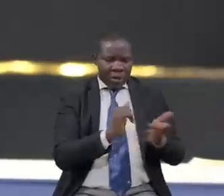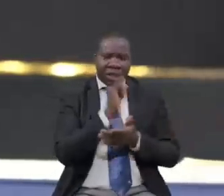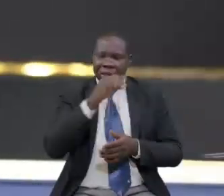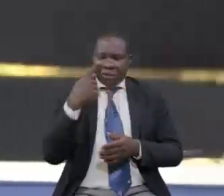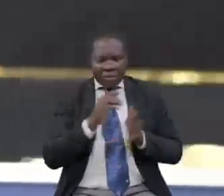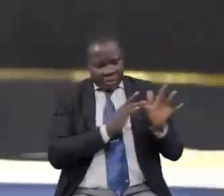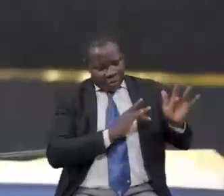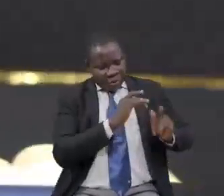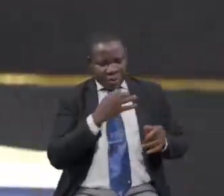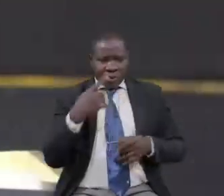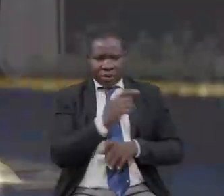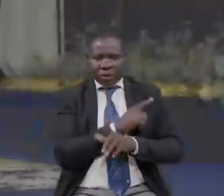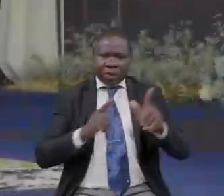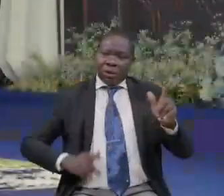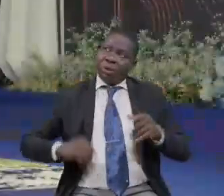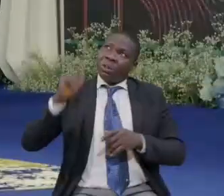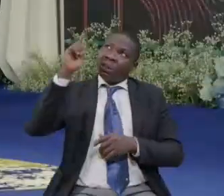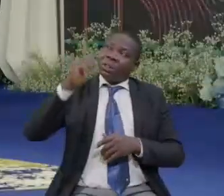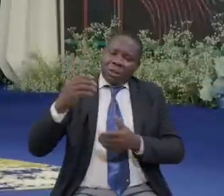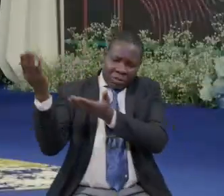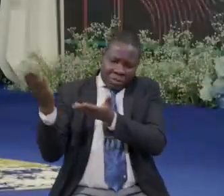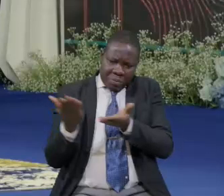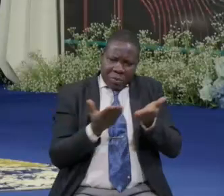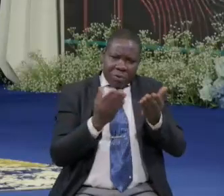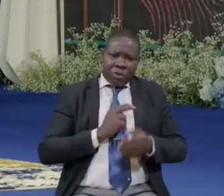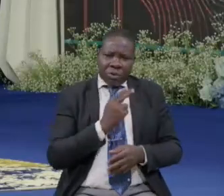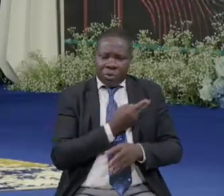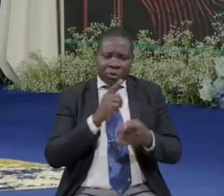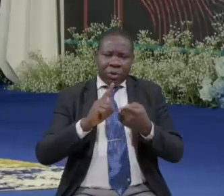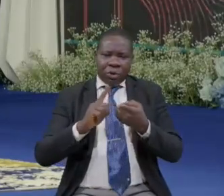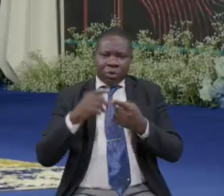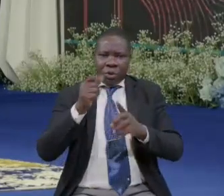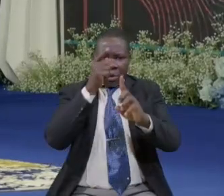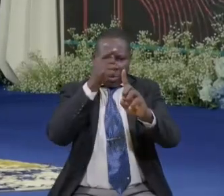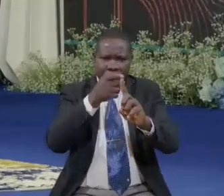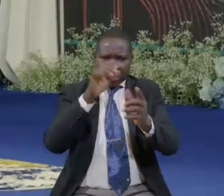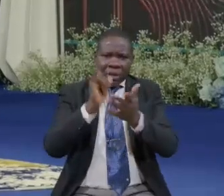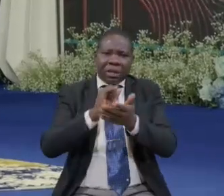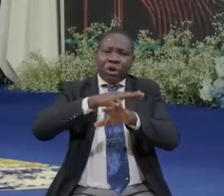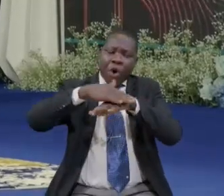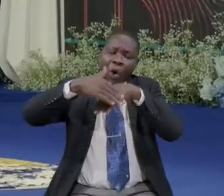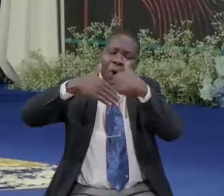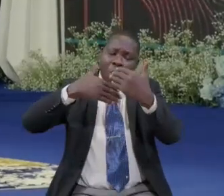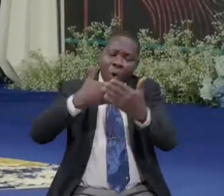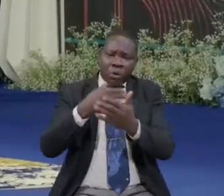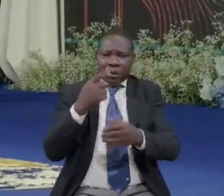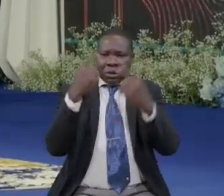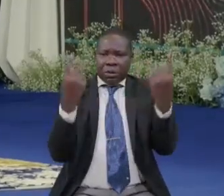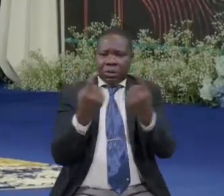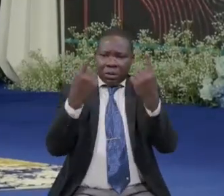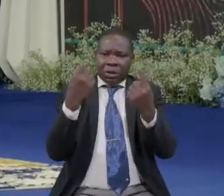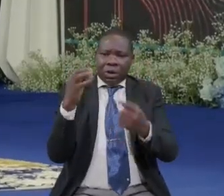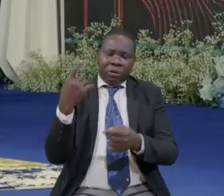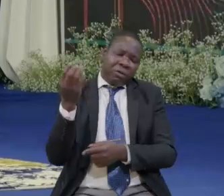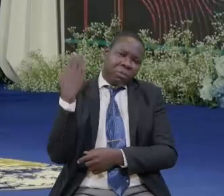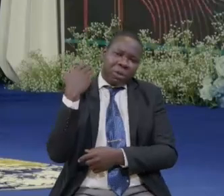He brings us to a point that all the sins of the past, all the evil